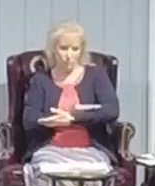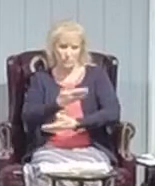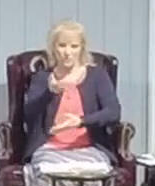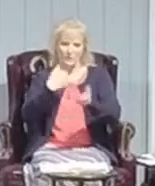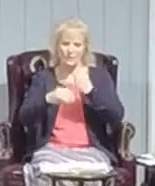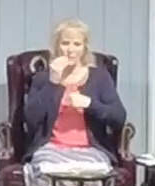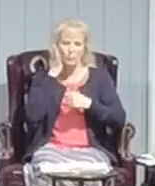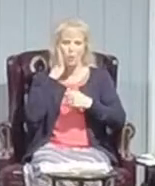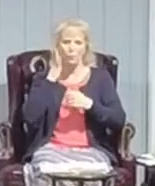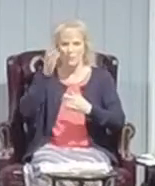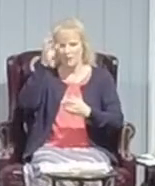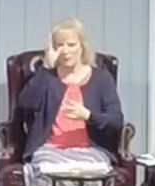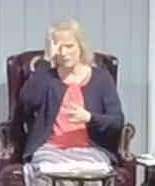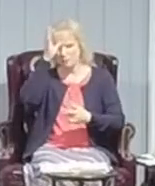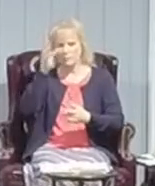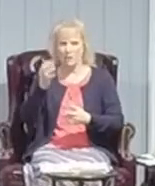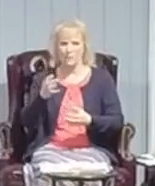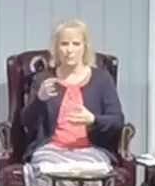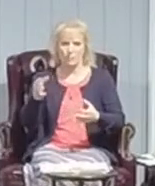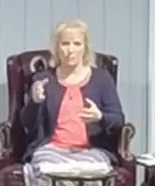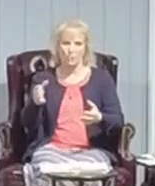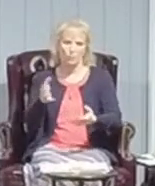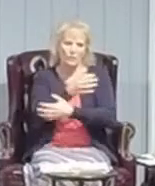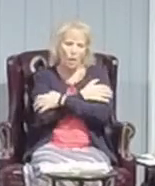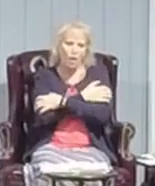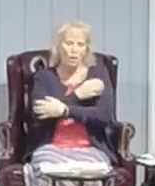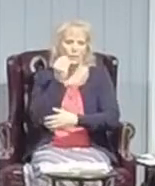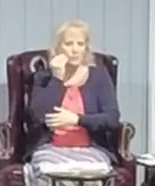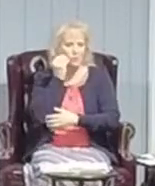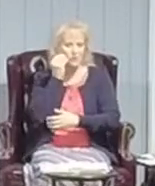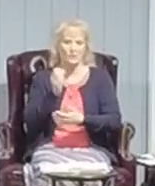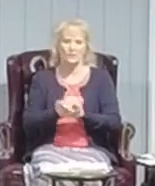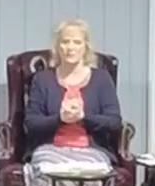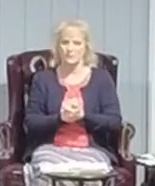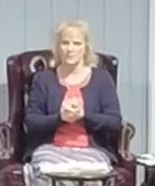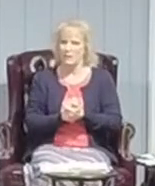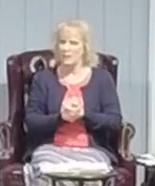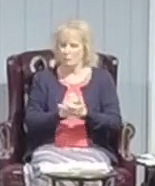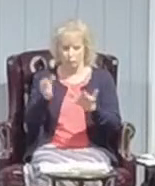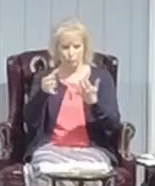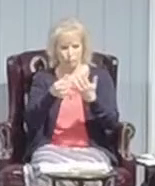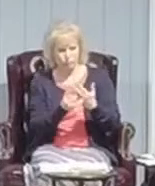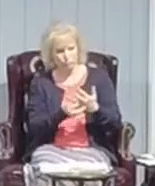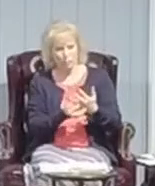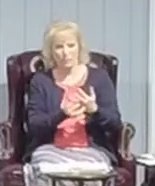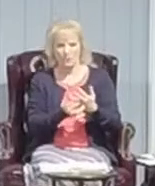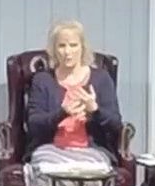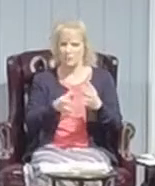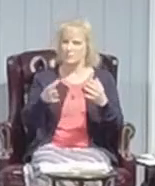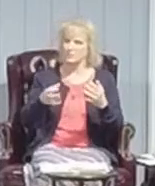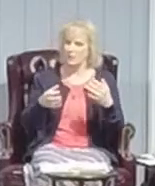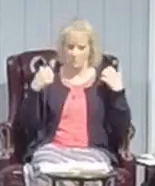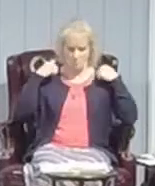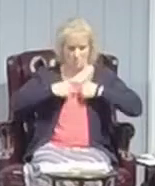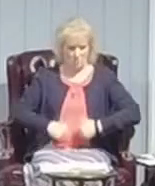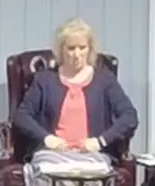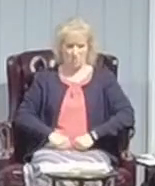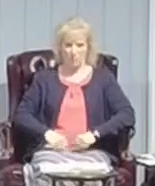the best robe on him, didn't he? And he put a ring on his hand and shoes on his feet and had the fatted calf killed and made a great